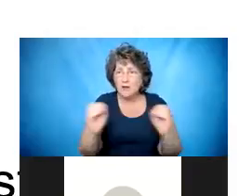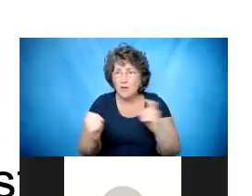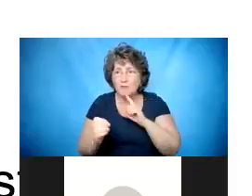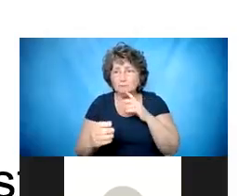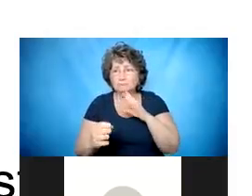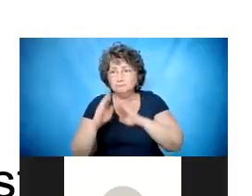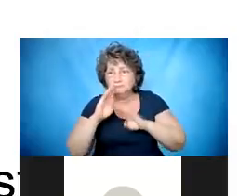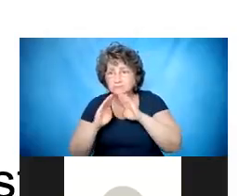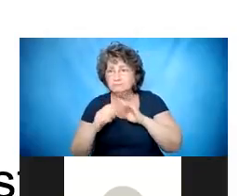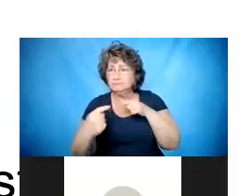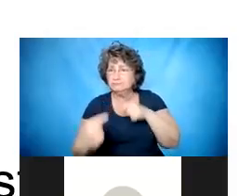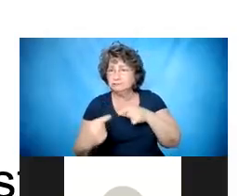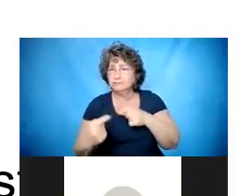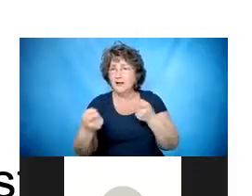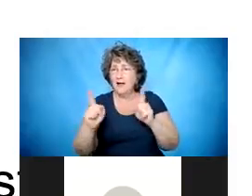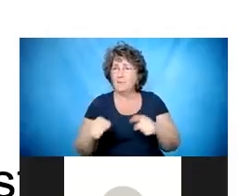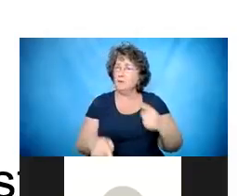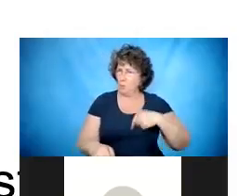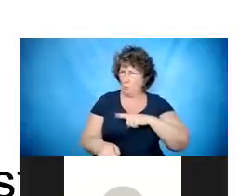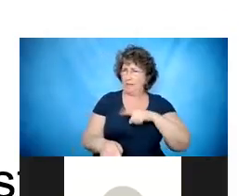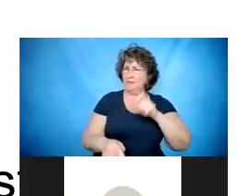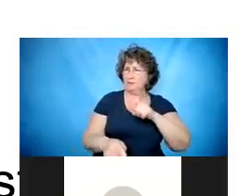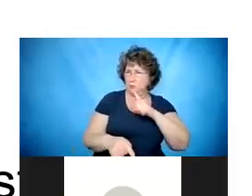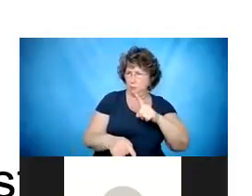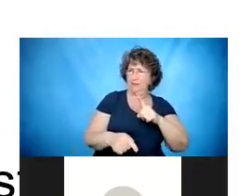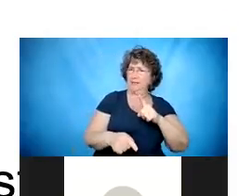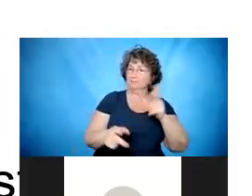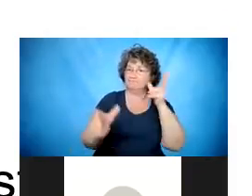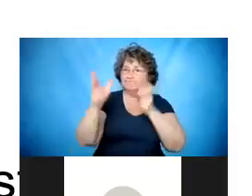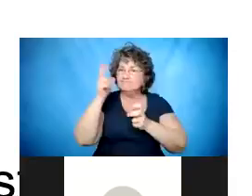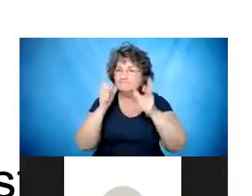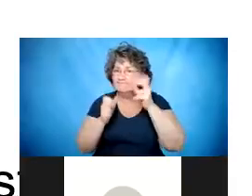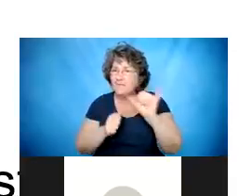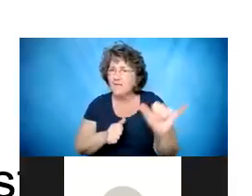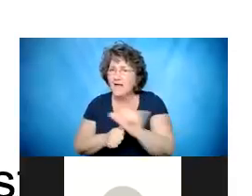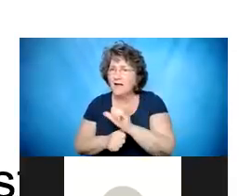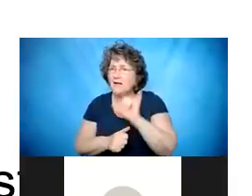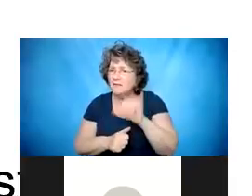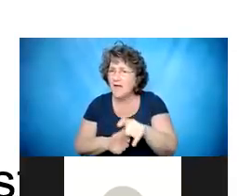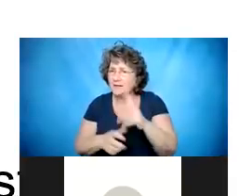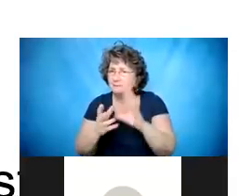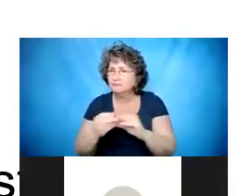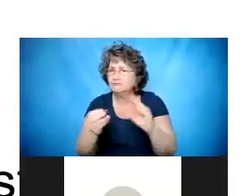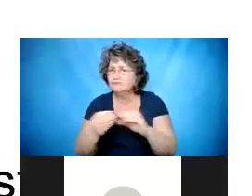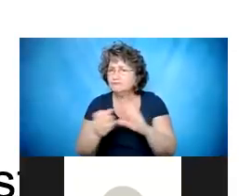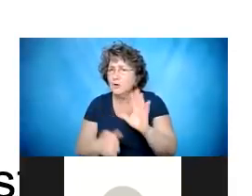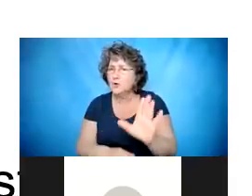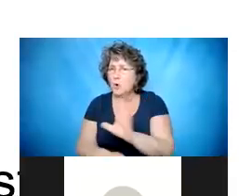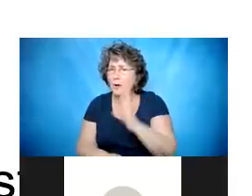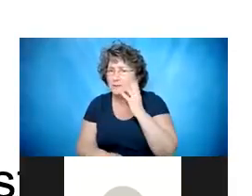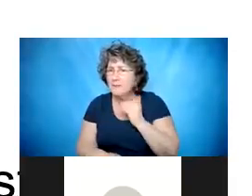that is needed. And I think listening to the experiences of others is an important first step. So thank you, Liz, so much for